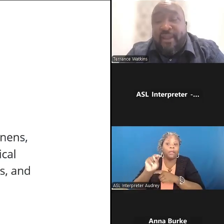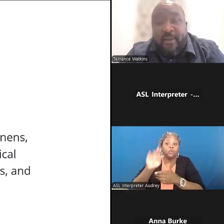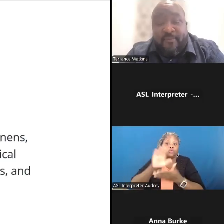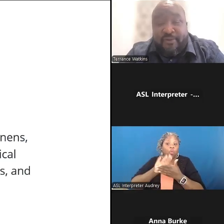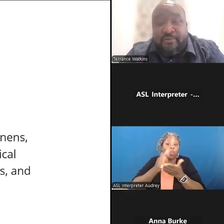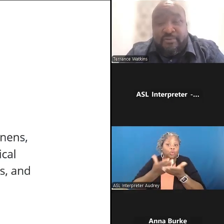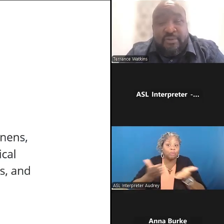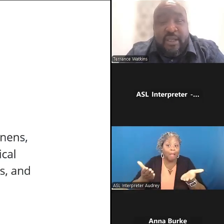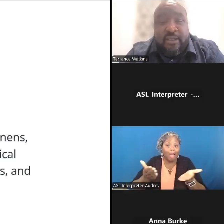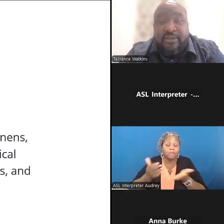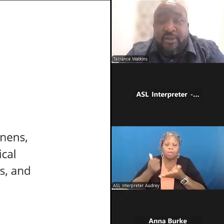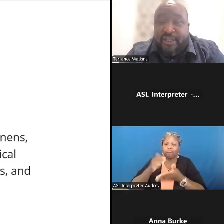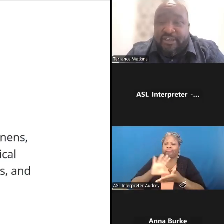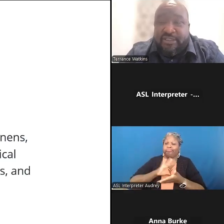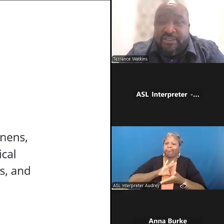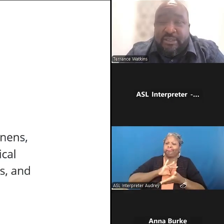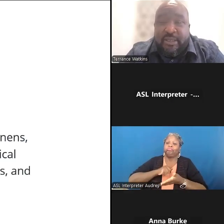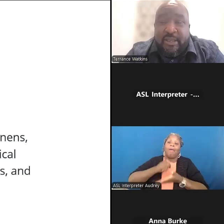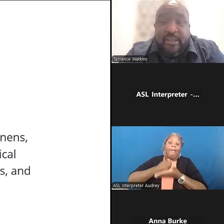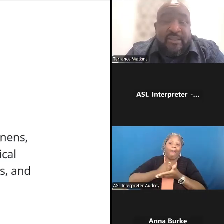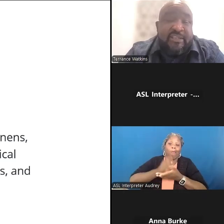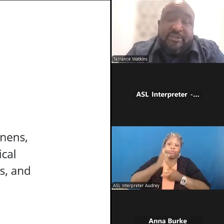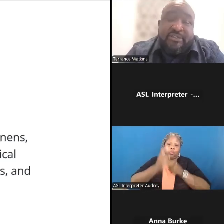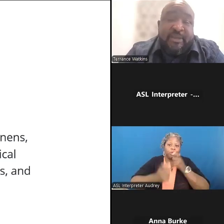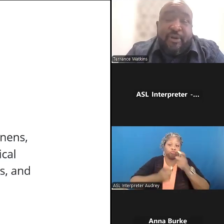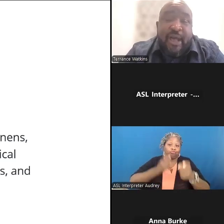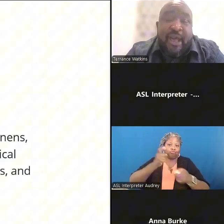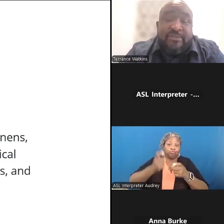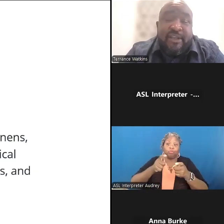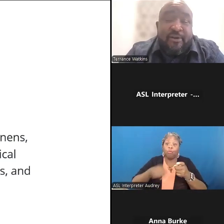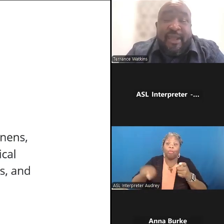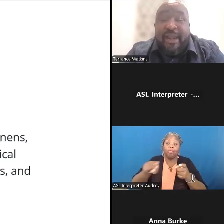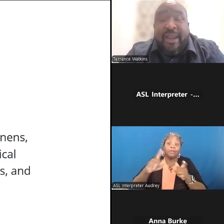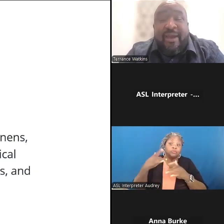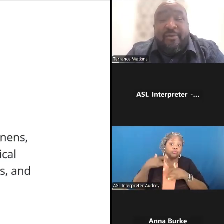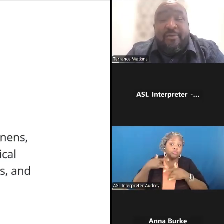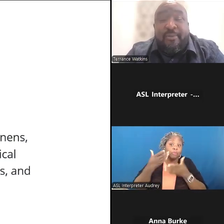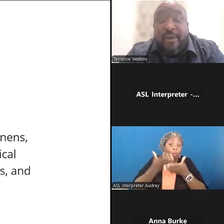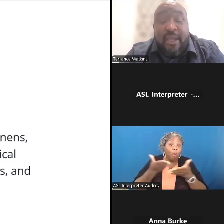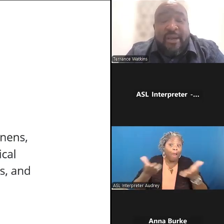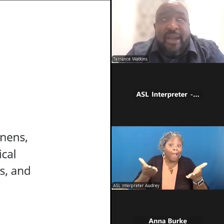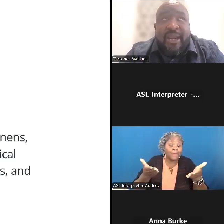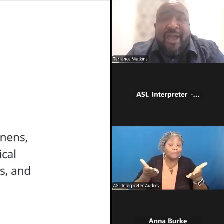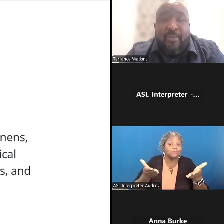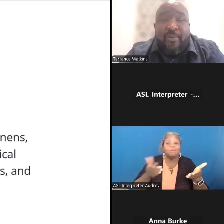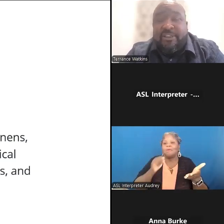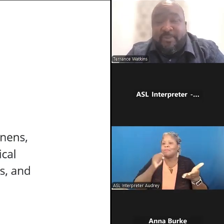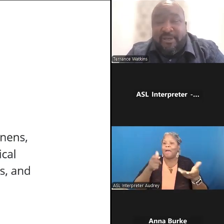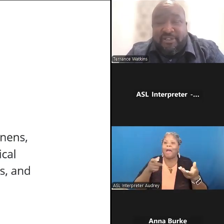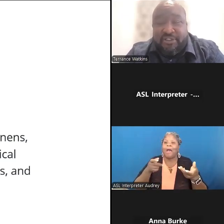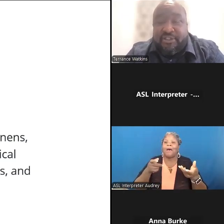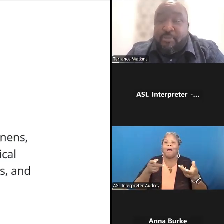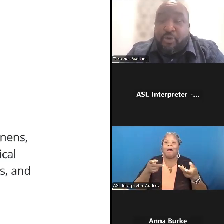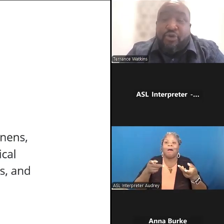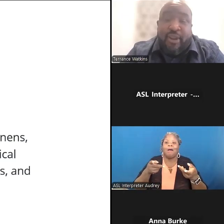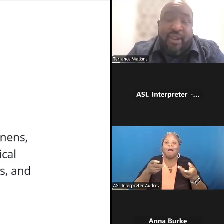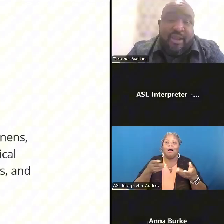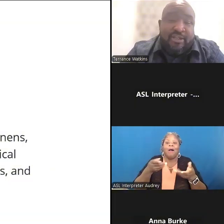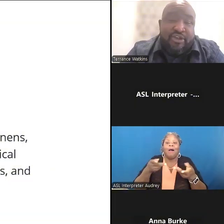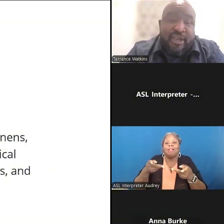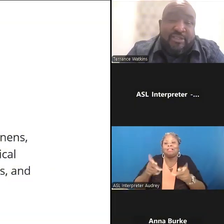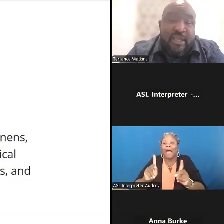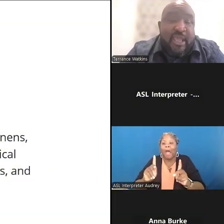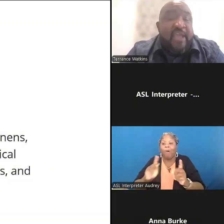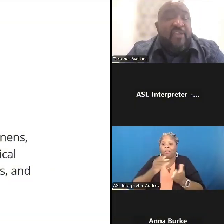all very helpful donations. These are typical items that are not allowable expenditures in most